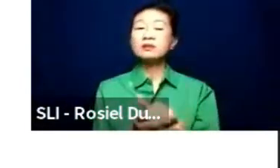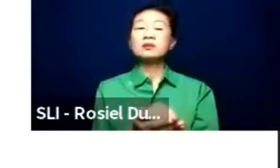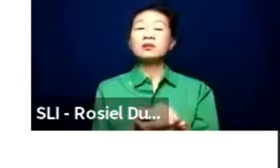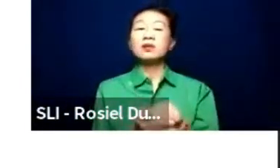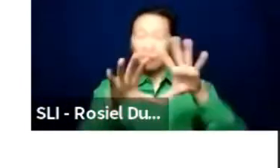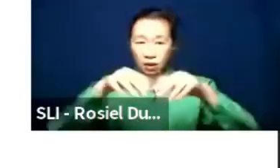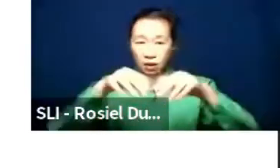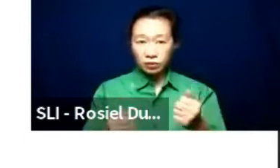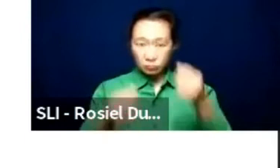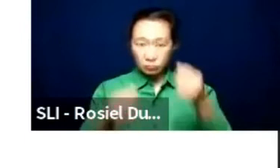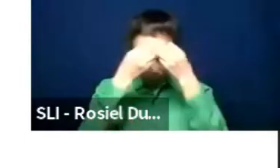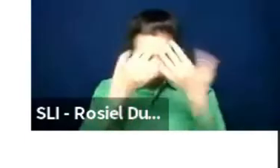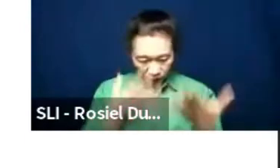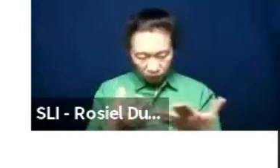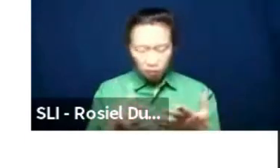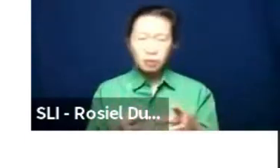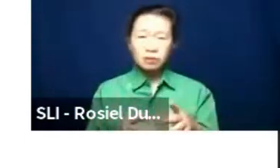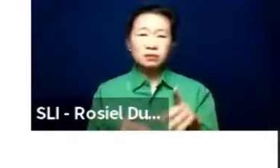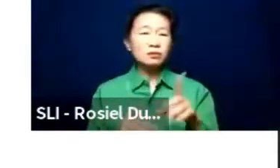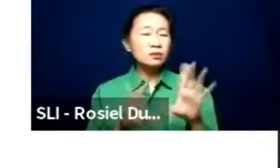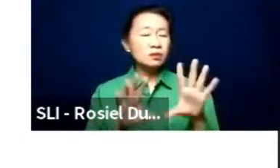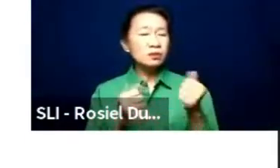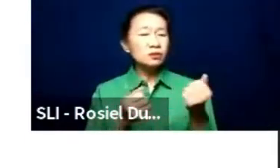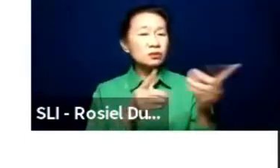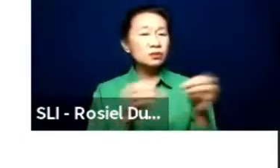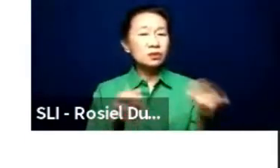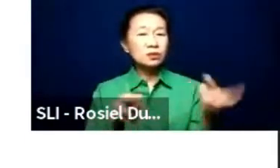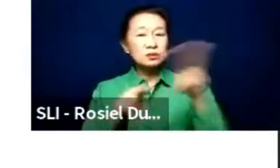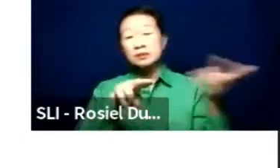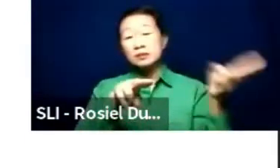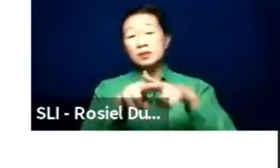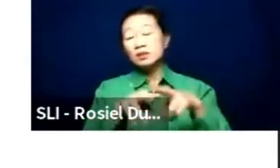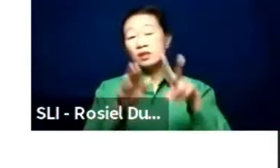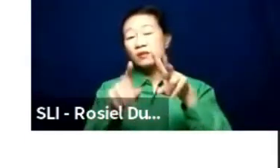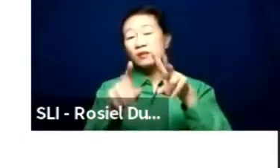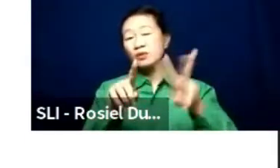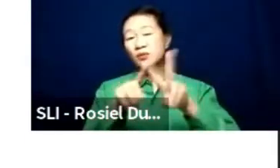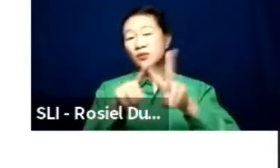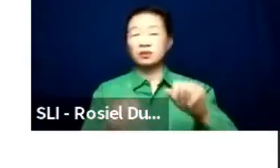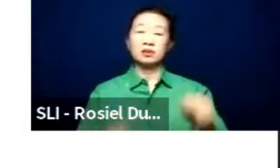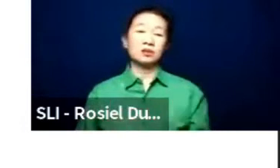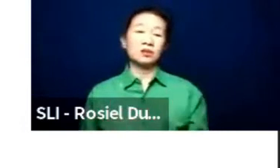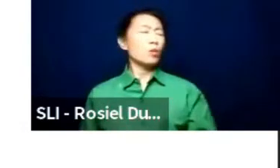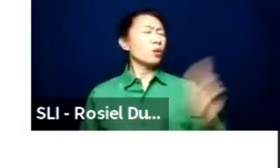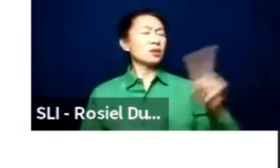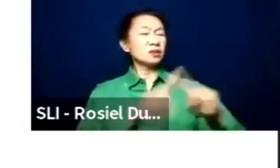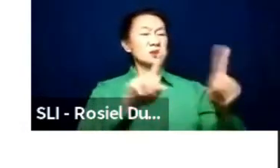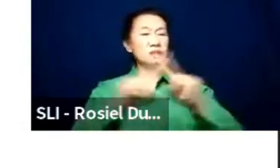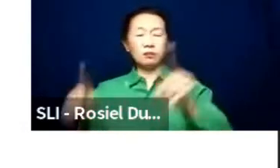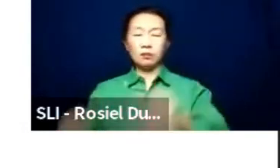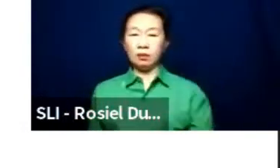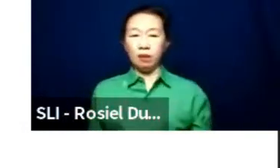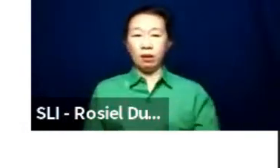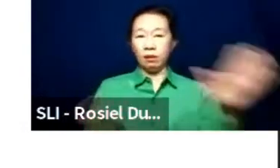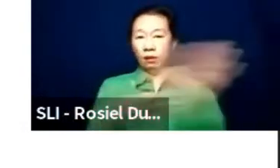It expands their vocabulary also. So kung ano ba yung mga anong kaibahan ng iba't ibang